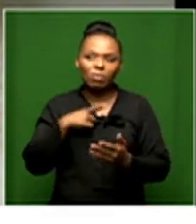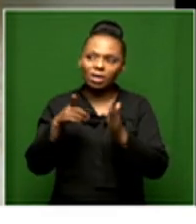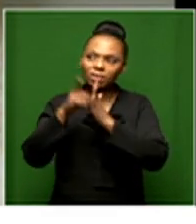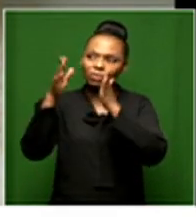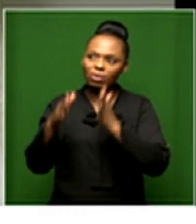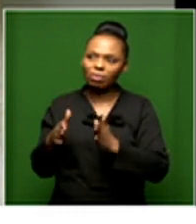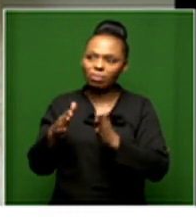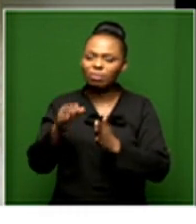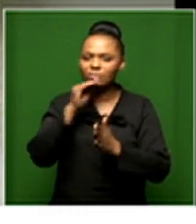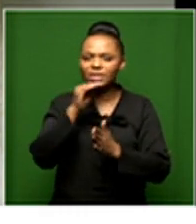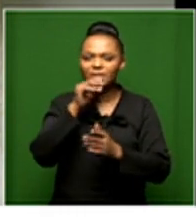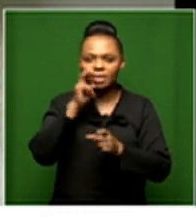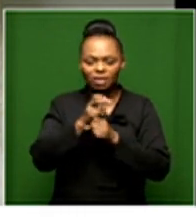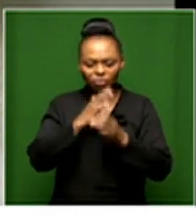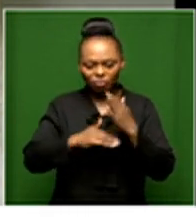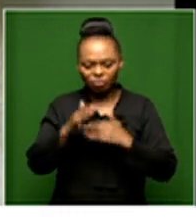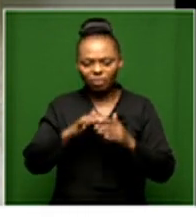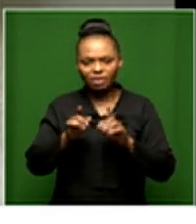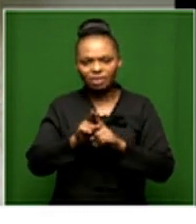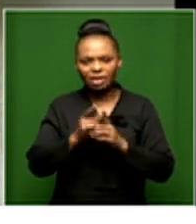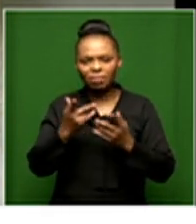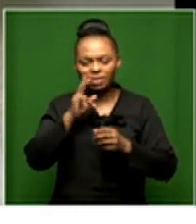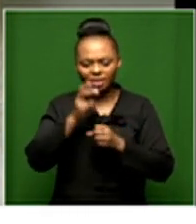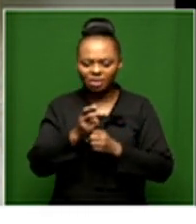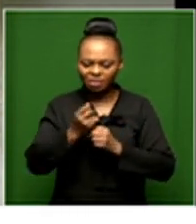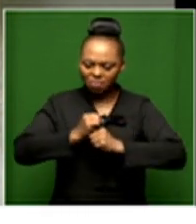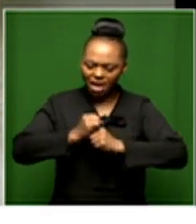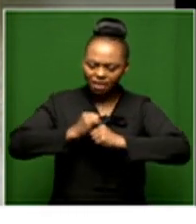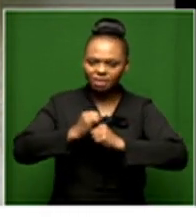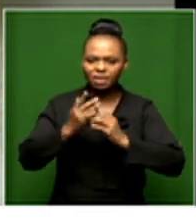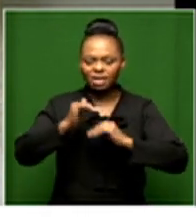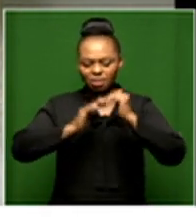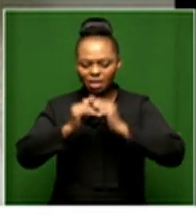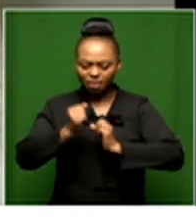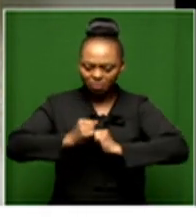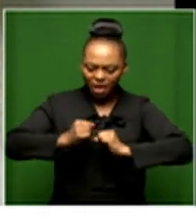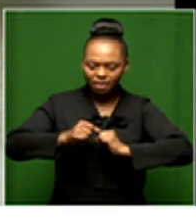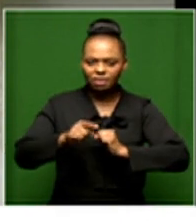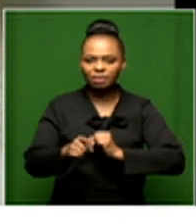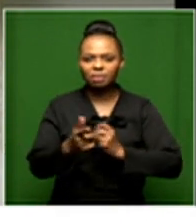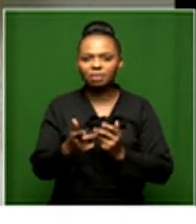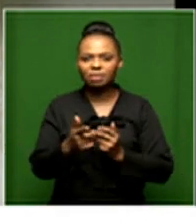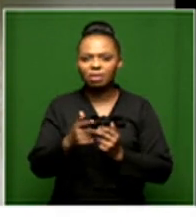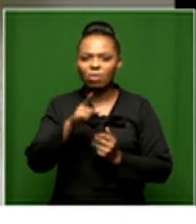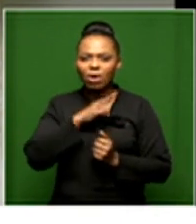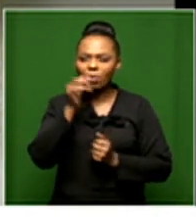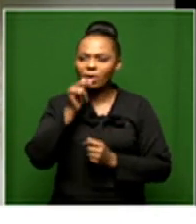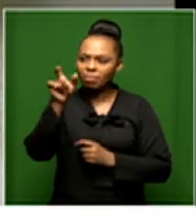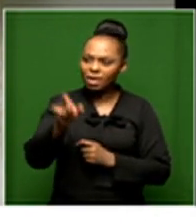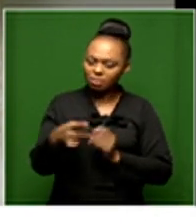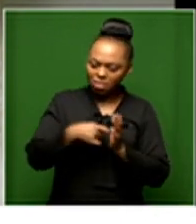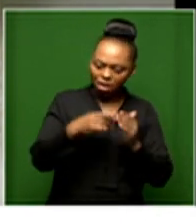must be resilient. He must design space. He must design a place where the residents